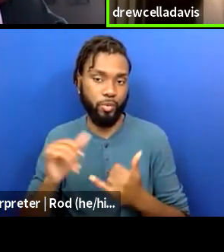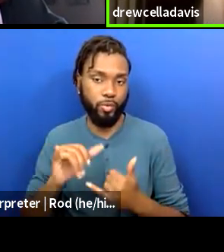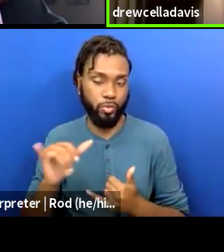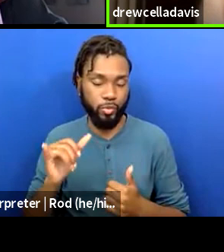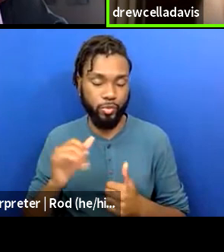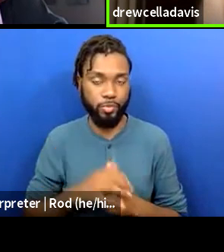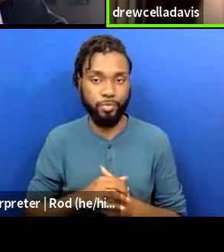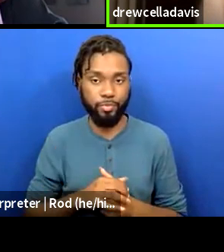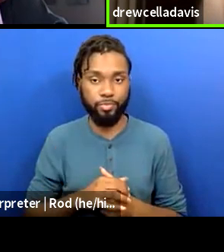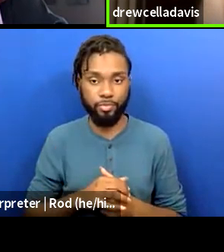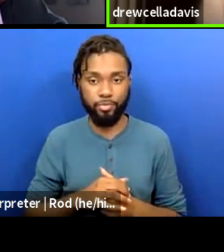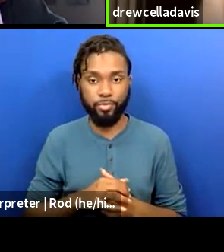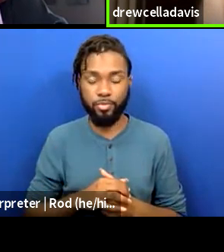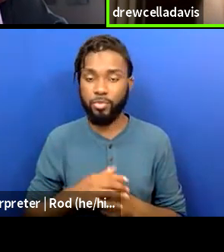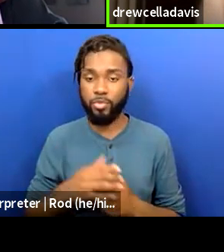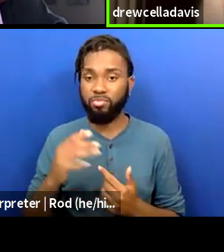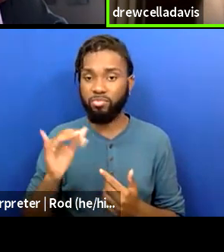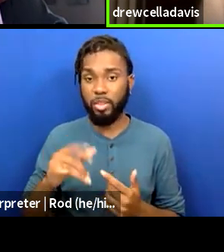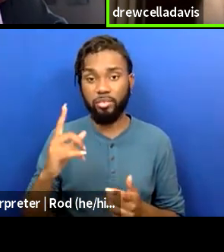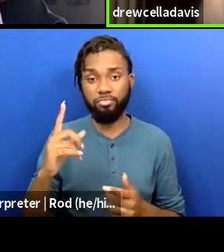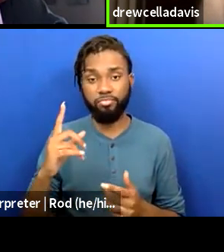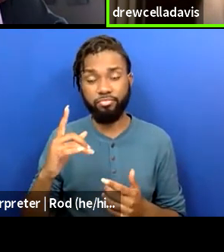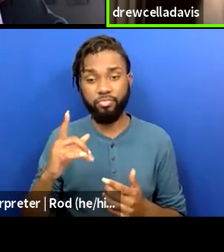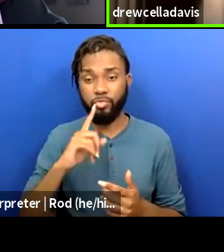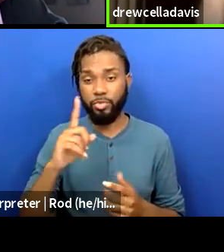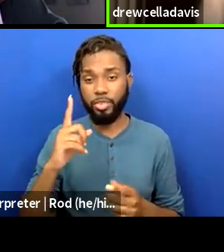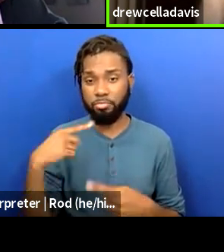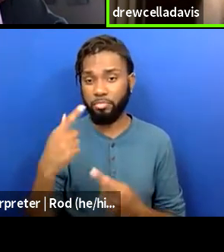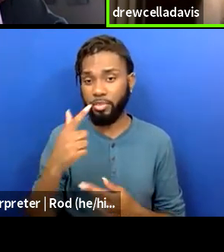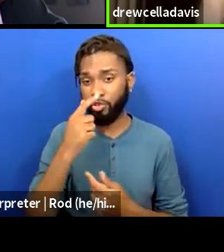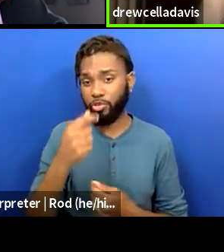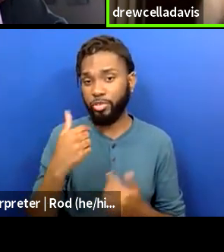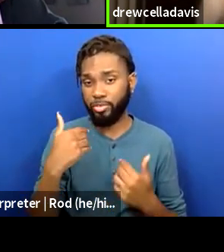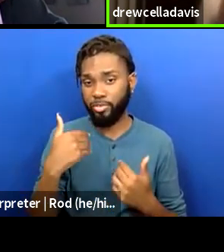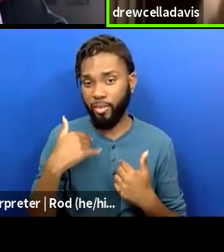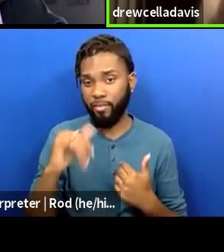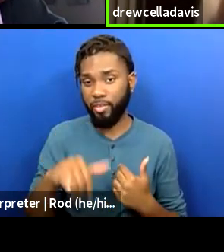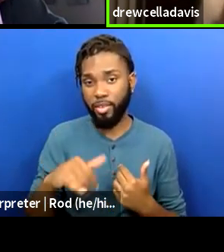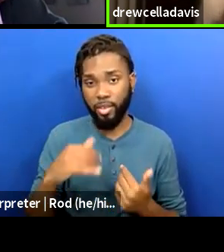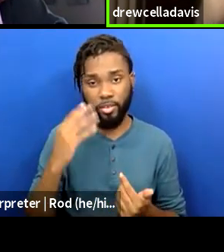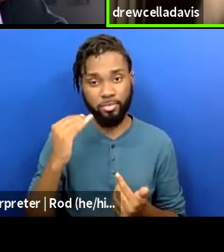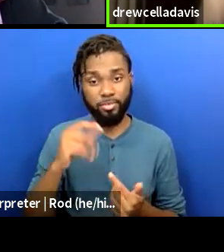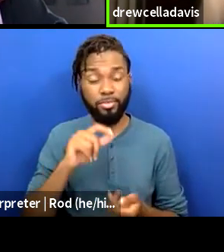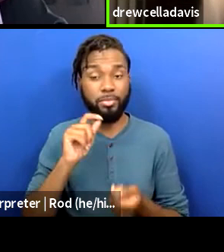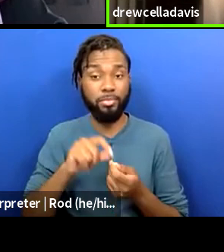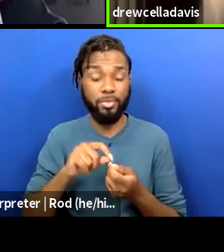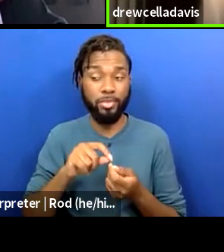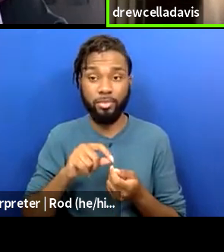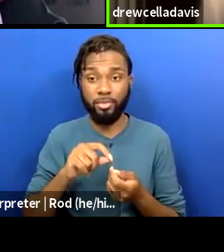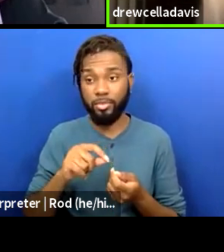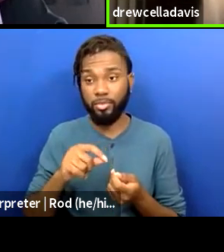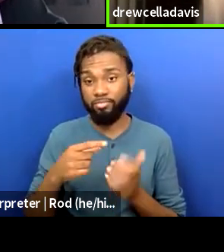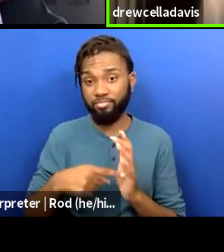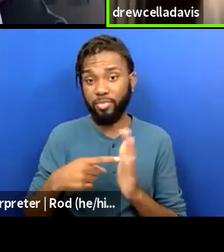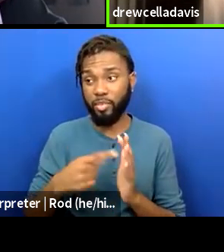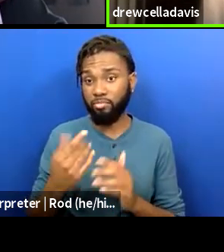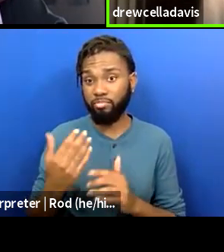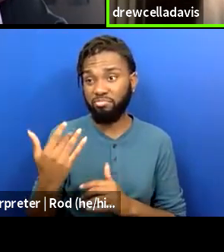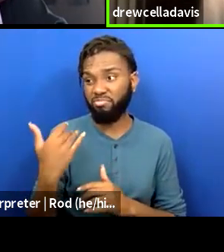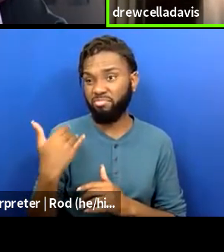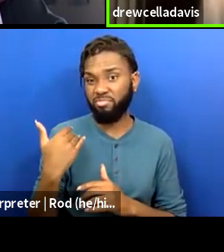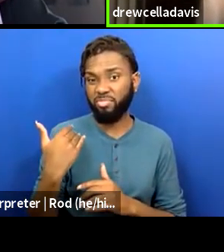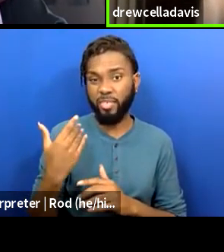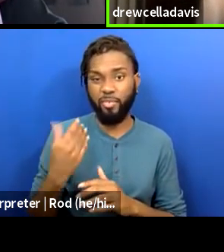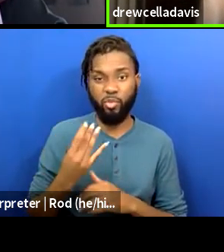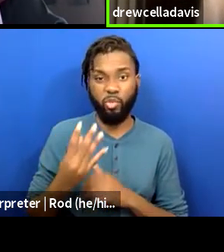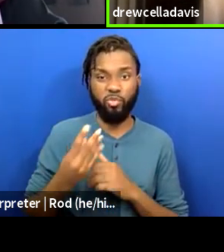So it's just been really interesting having that, especially because like just a few years ago, I would have never